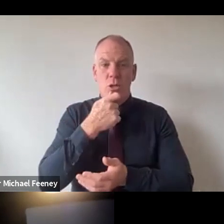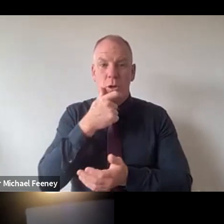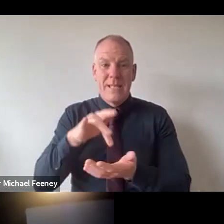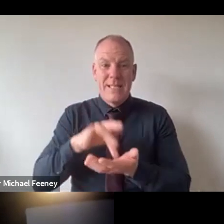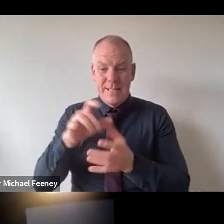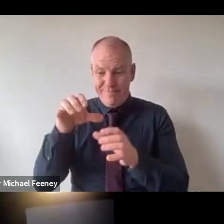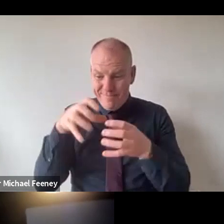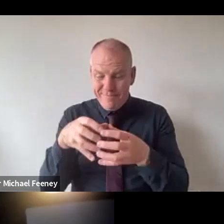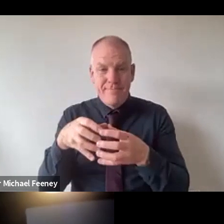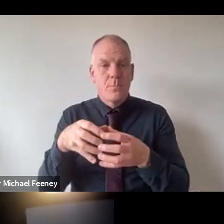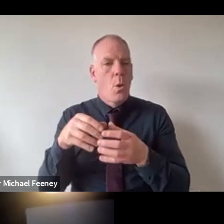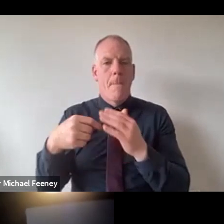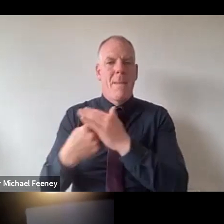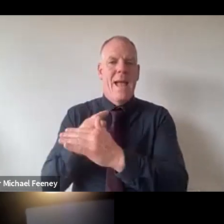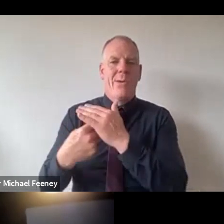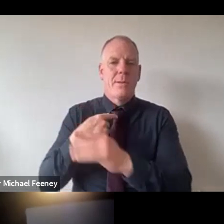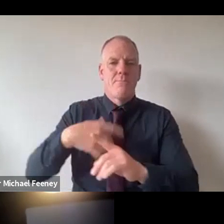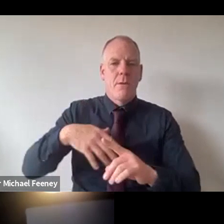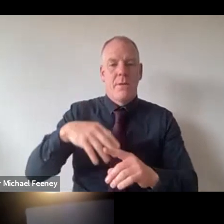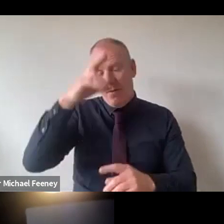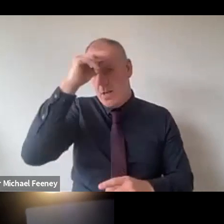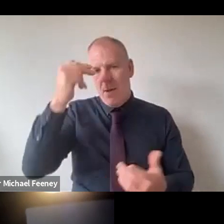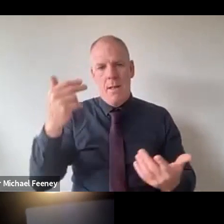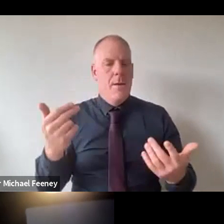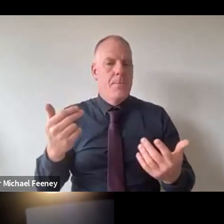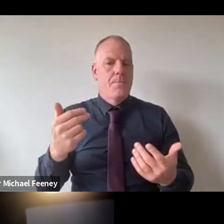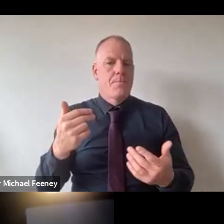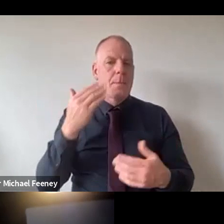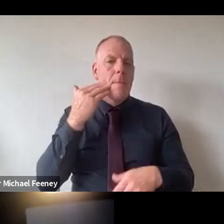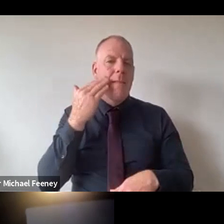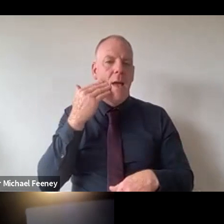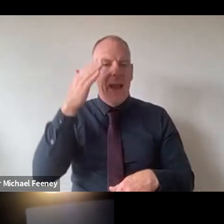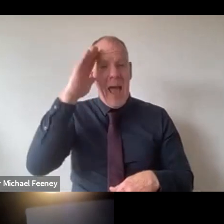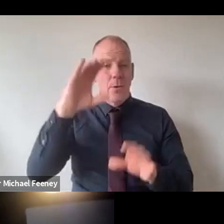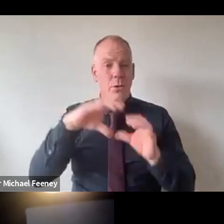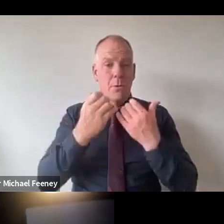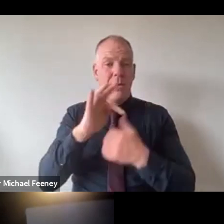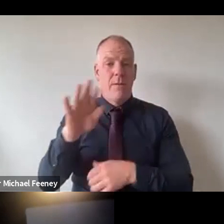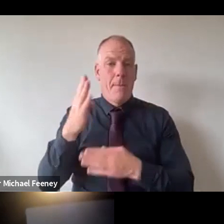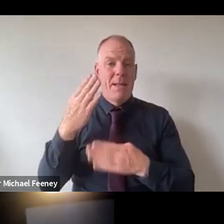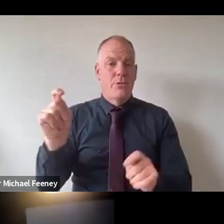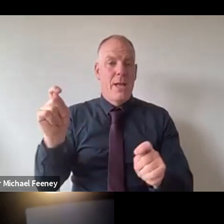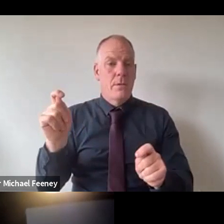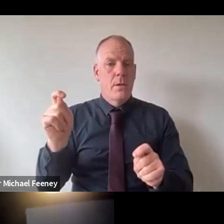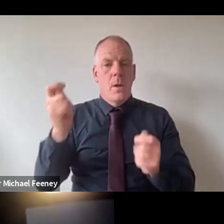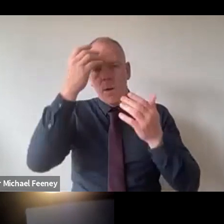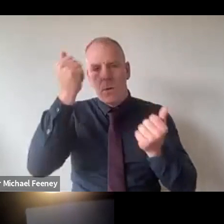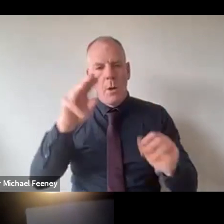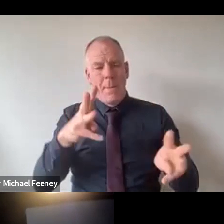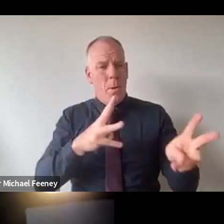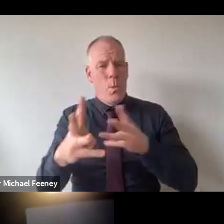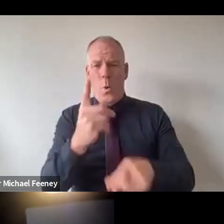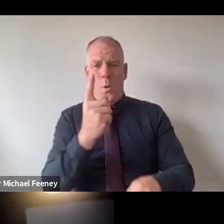certain migrants from certain backgrounds, like if you take someone from the Black Irish community out in Blanchardstown, Turtlestown, they're not going to know people that's working